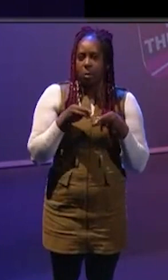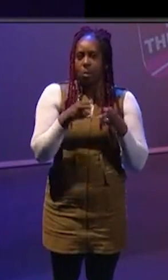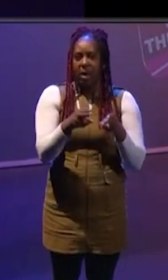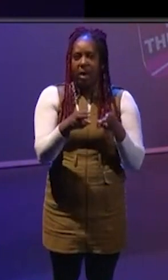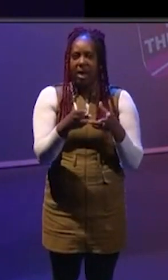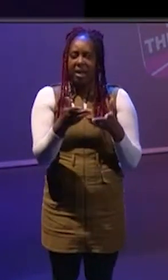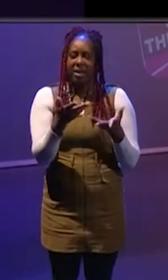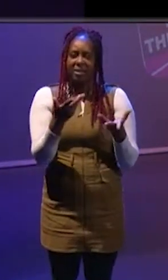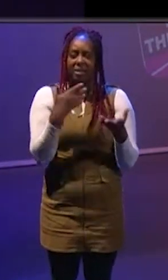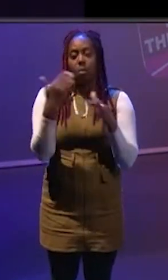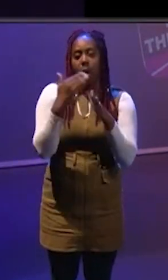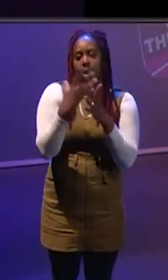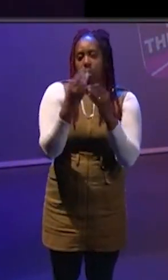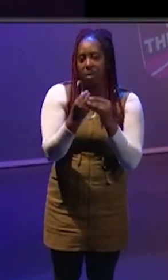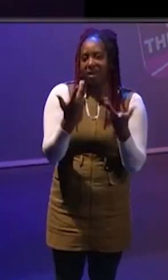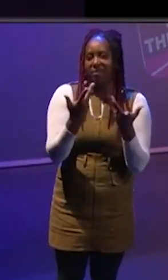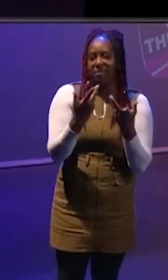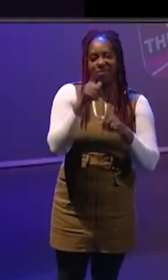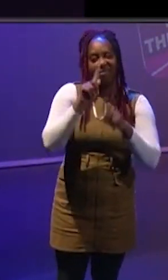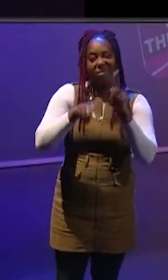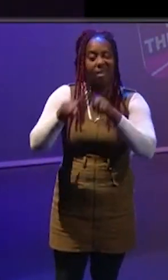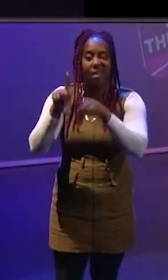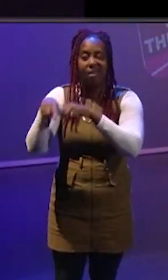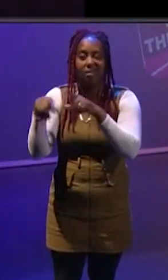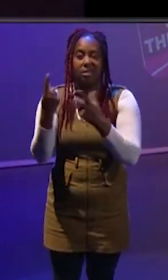with artists. And I think that, you know, fundamentally,